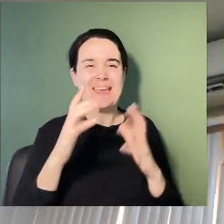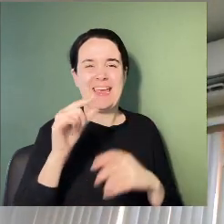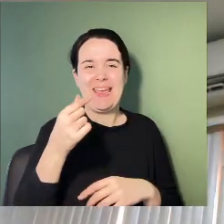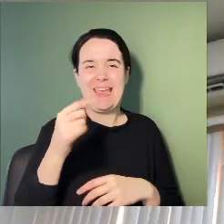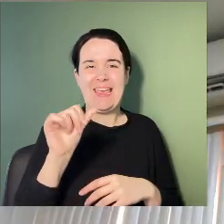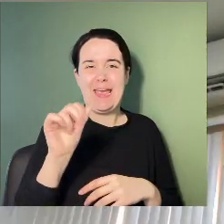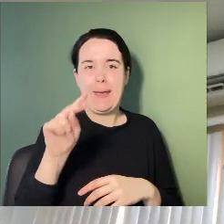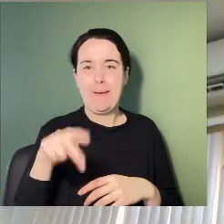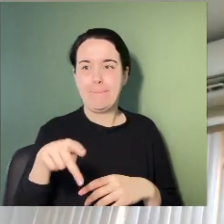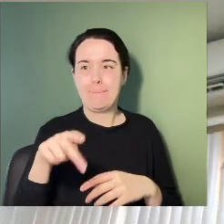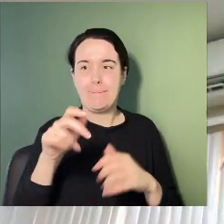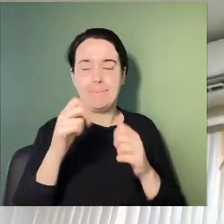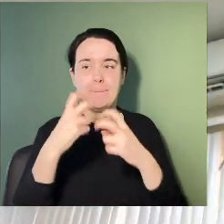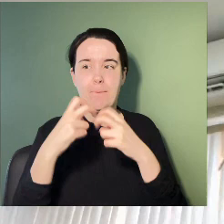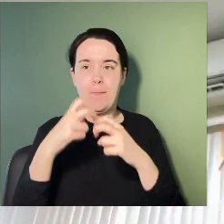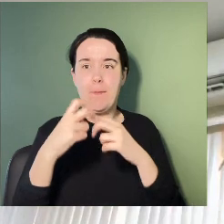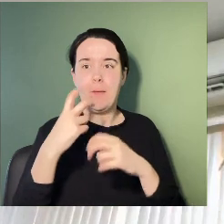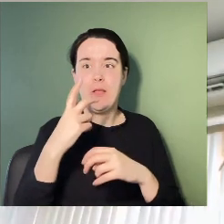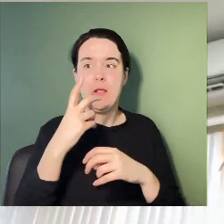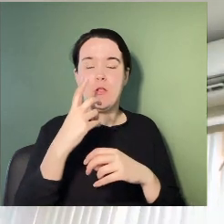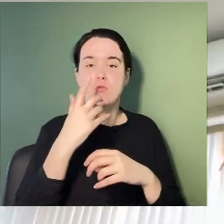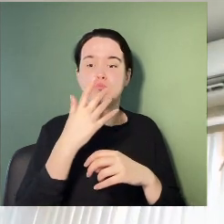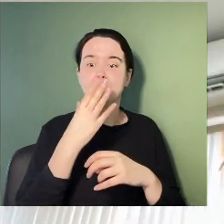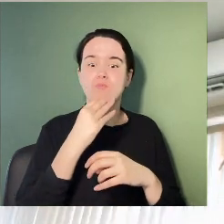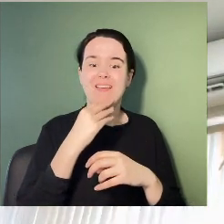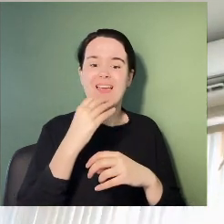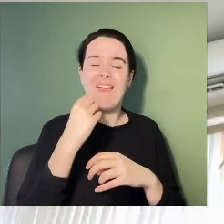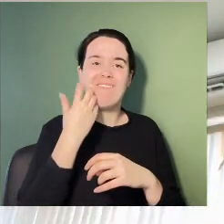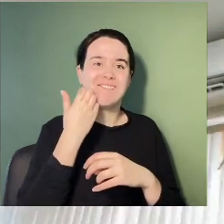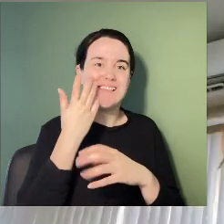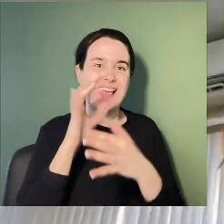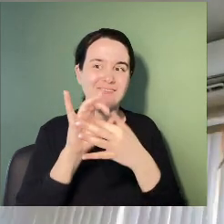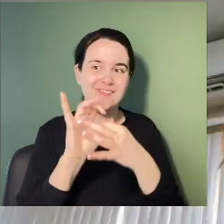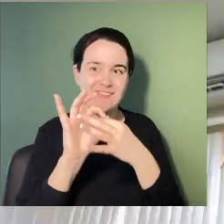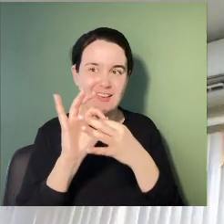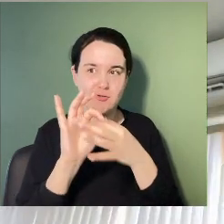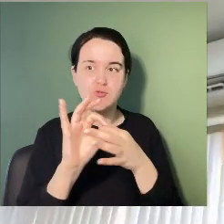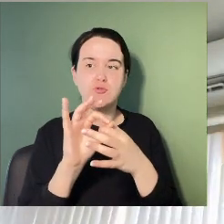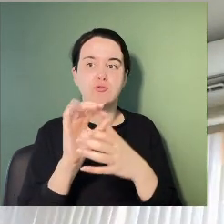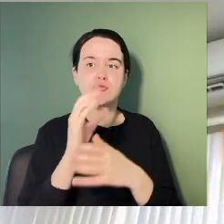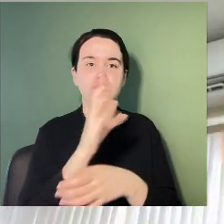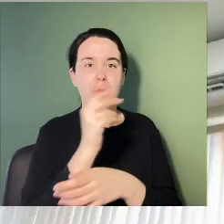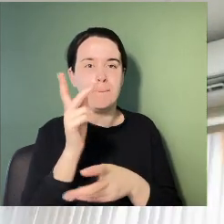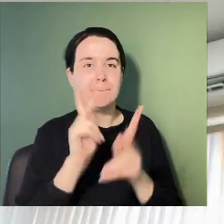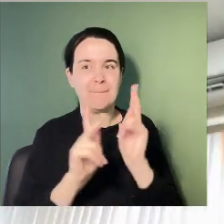that maybe just through daily interaction, some populations probably in,